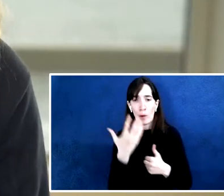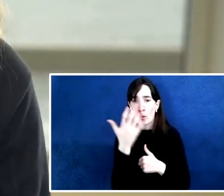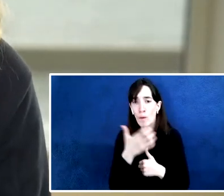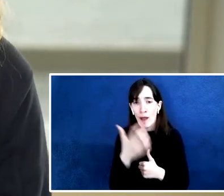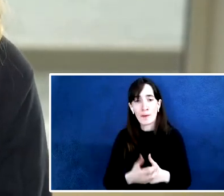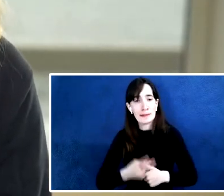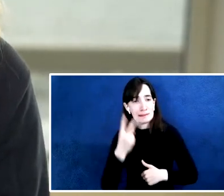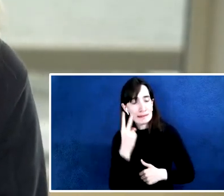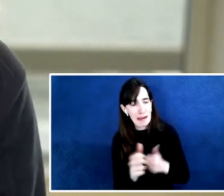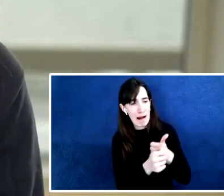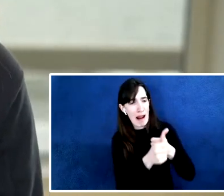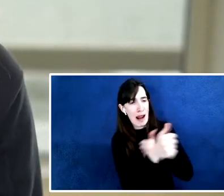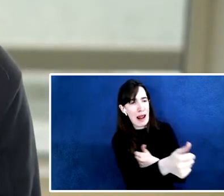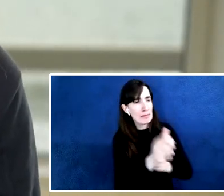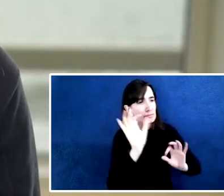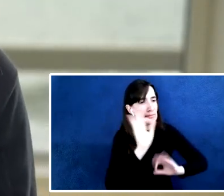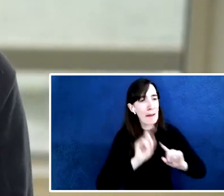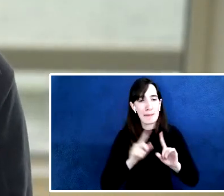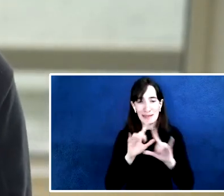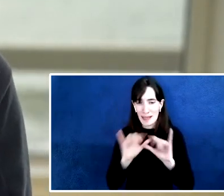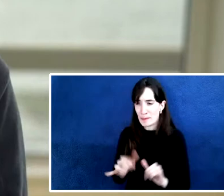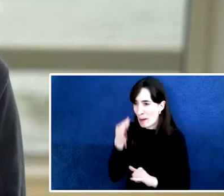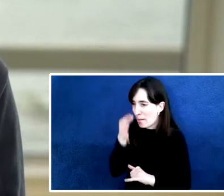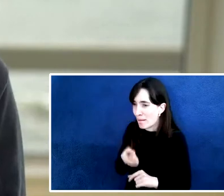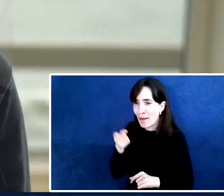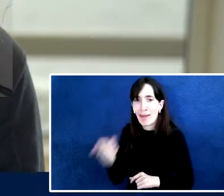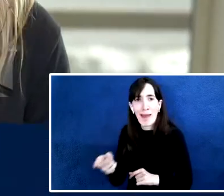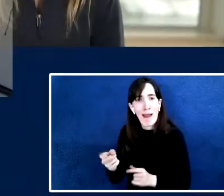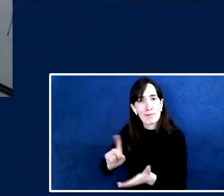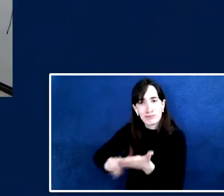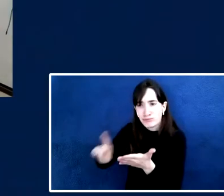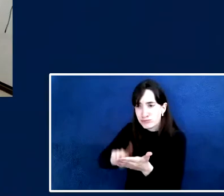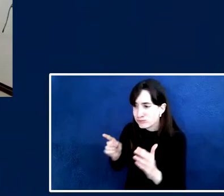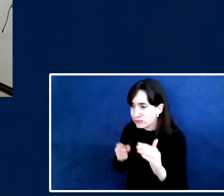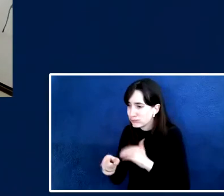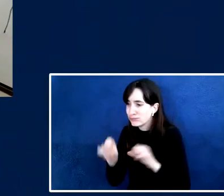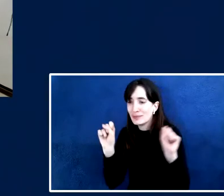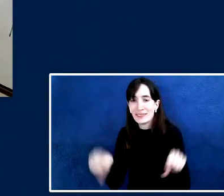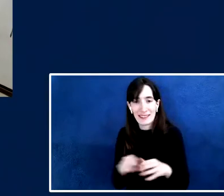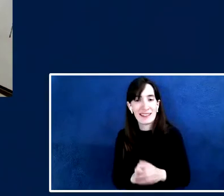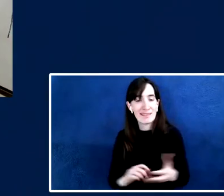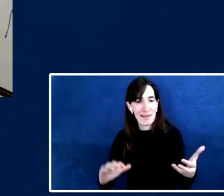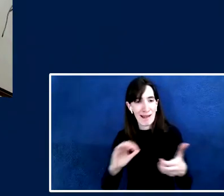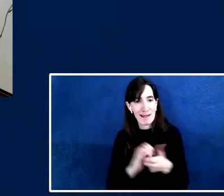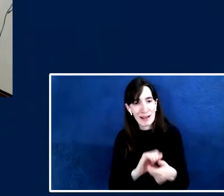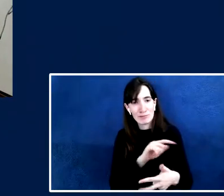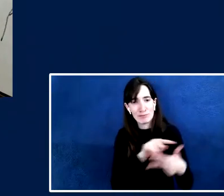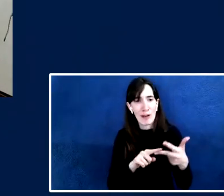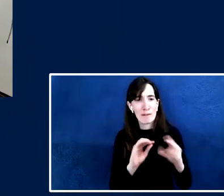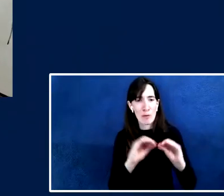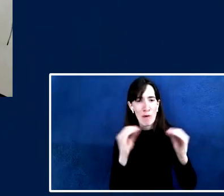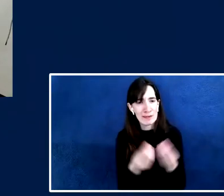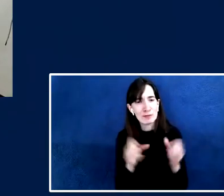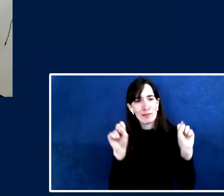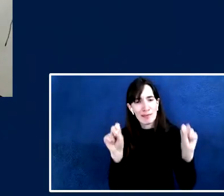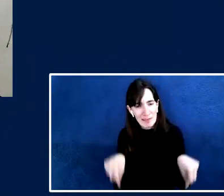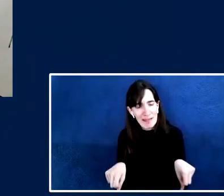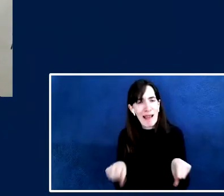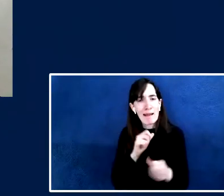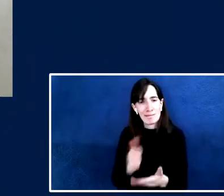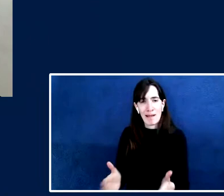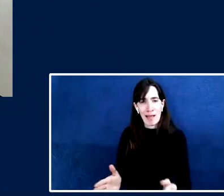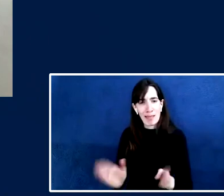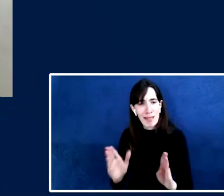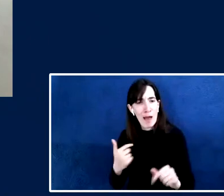away world. The partnership between MBARI, the sanctuary, and the Monterey Bay Aquarium allows us to protect and conserve